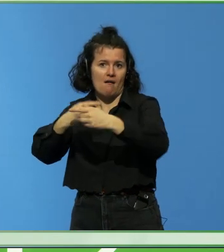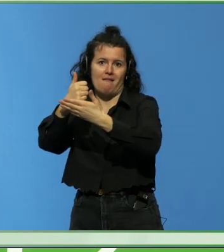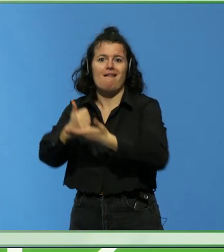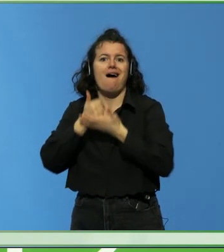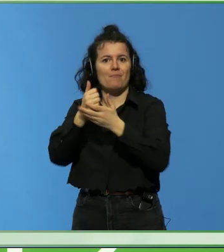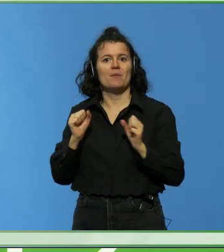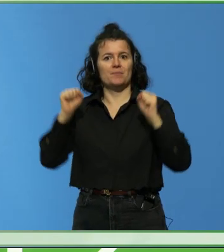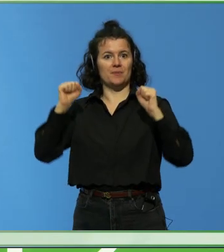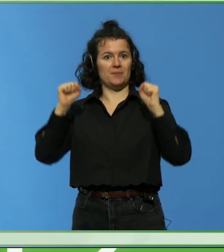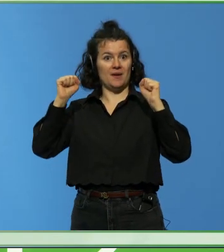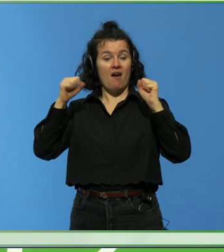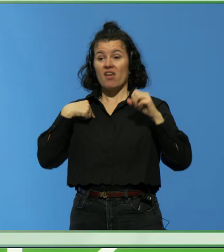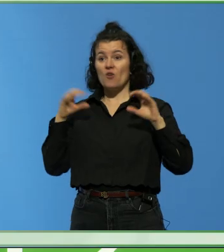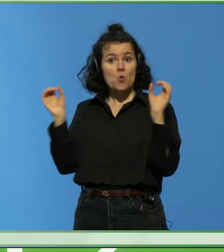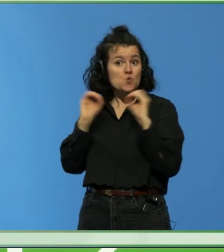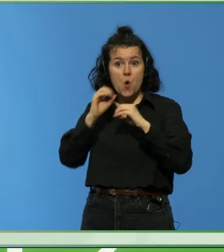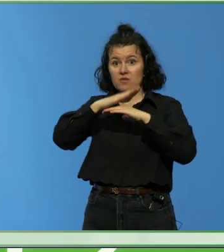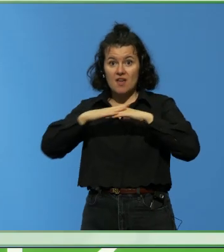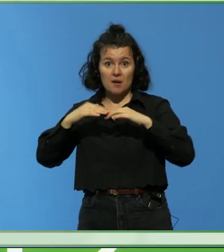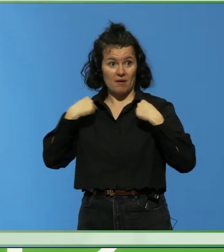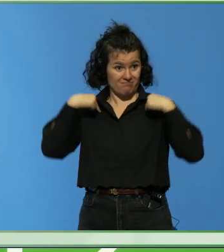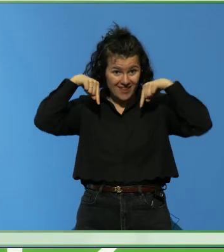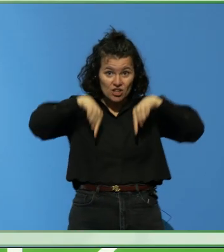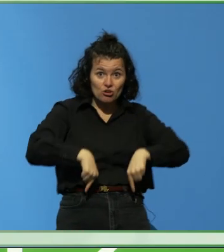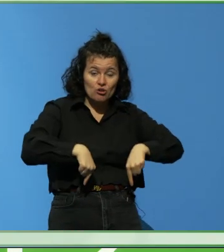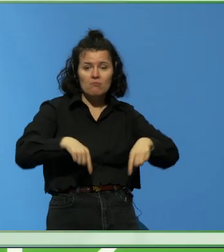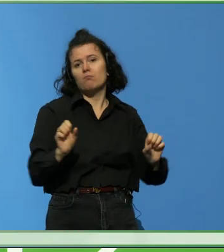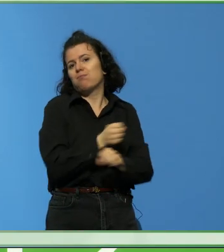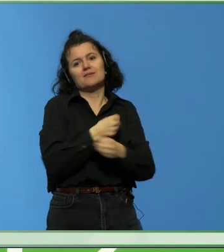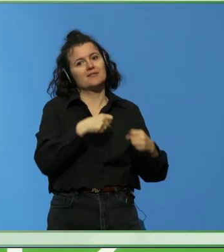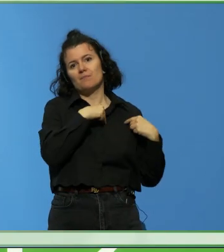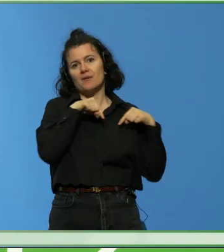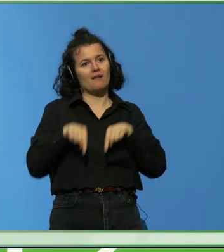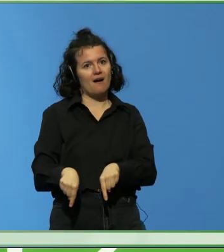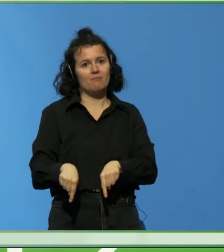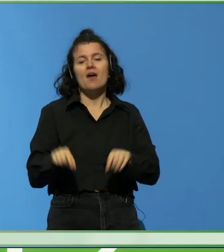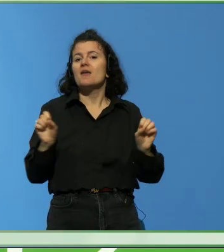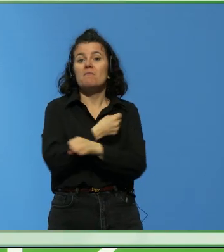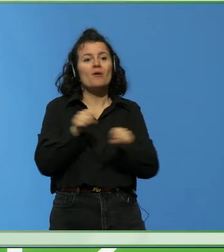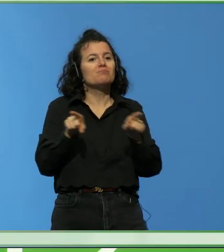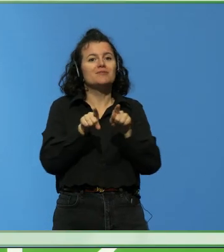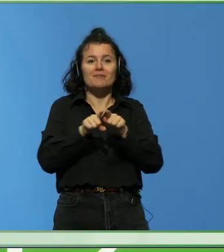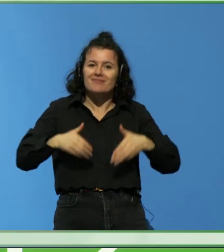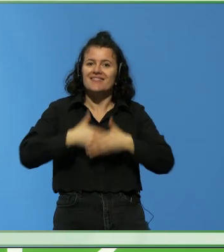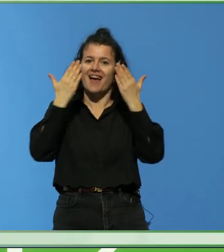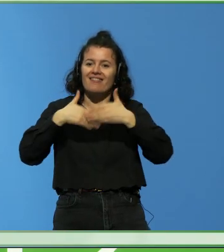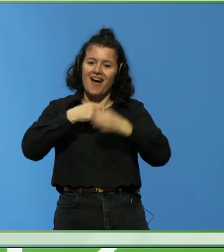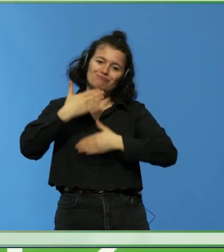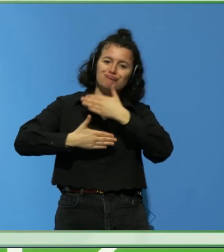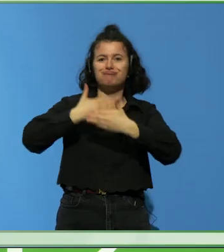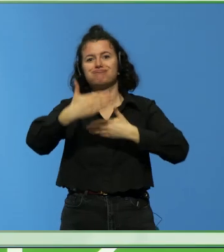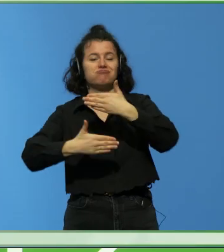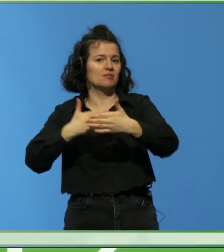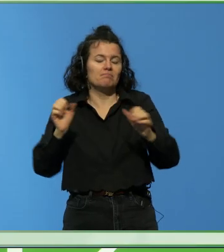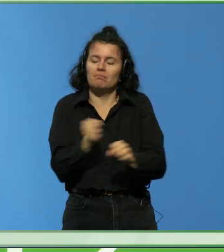able to sit here today and doing my daily tasks. And so this is another project that I've been working on. Together